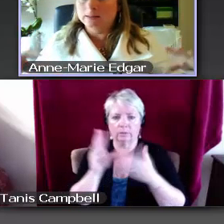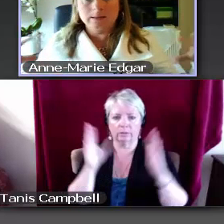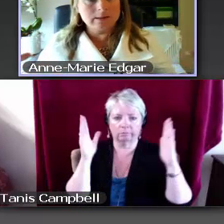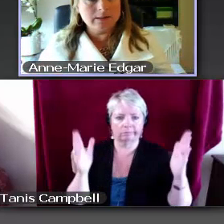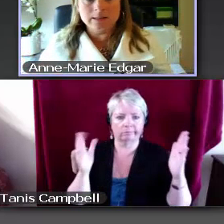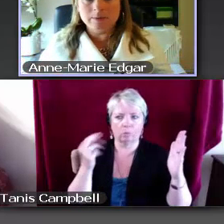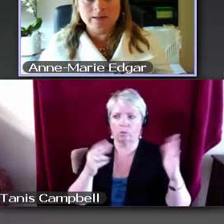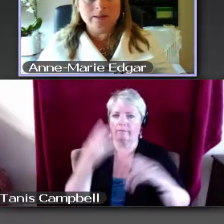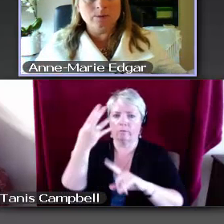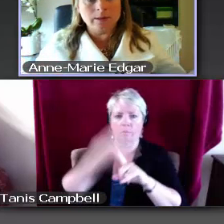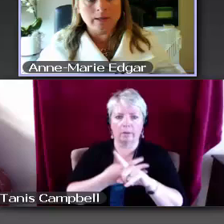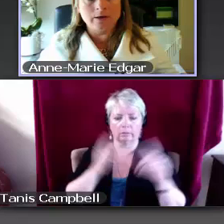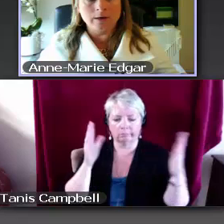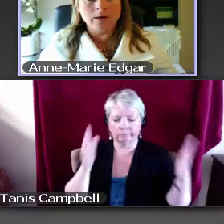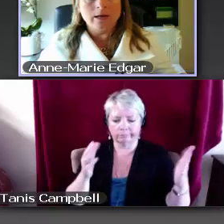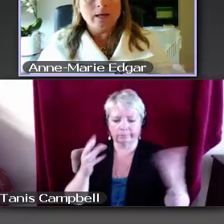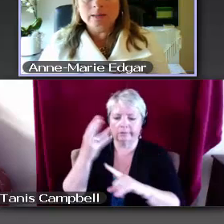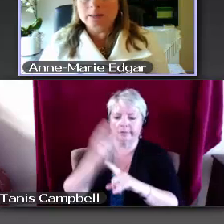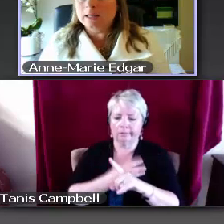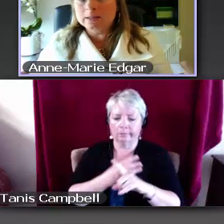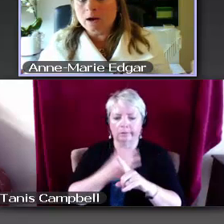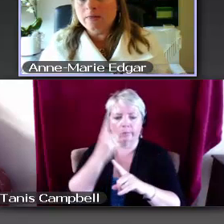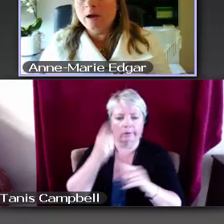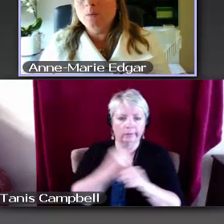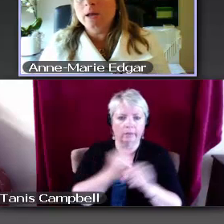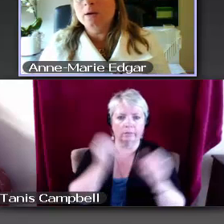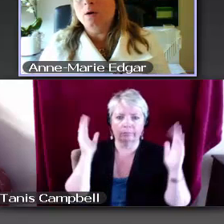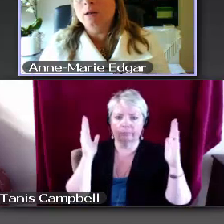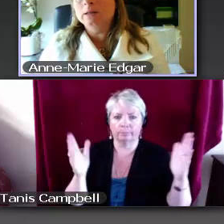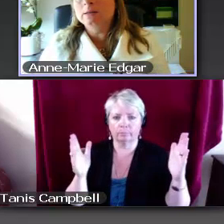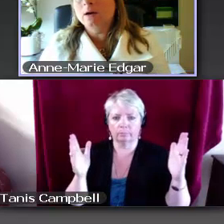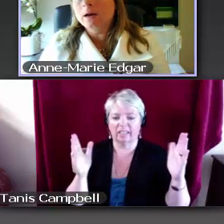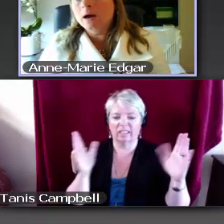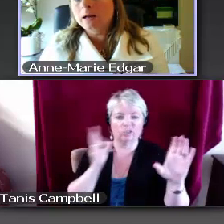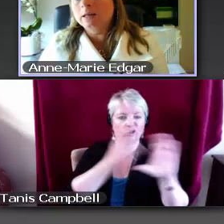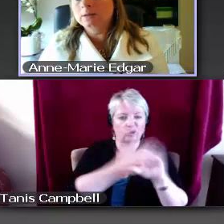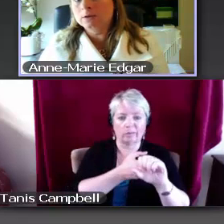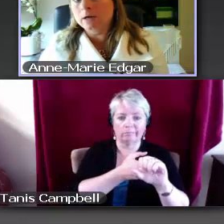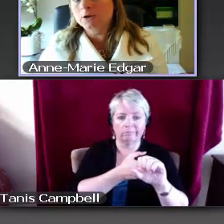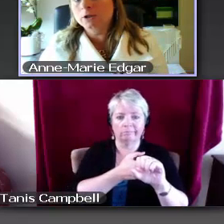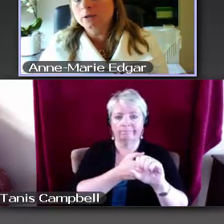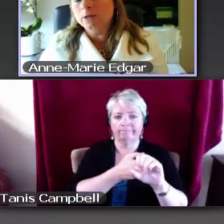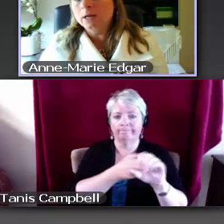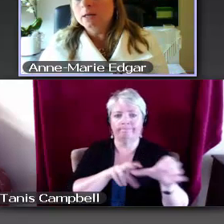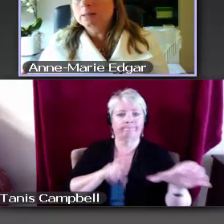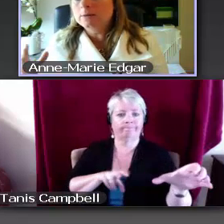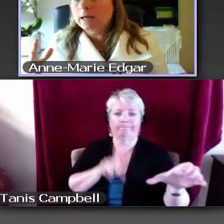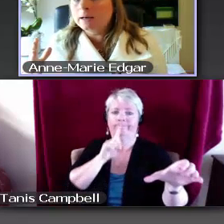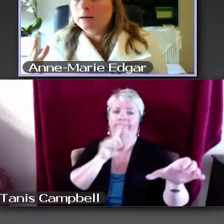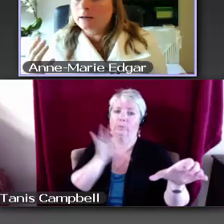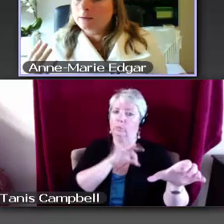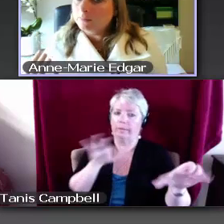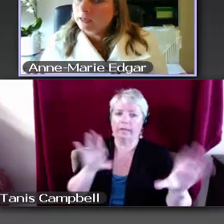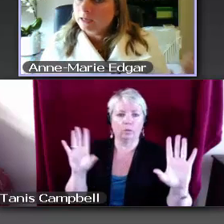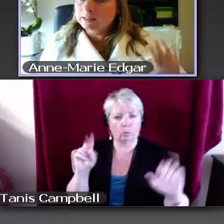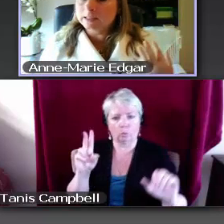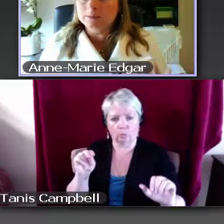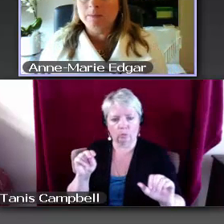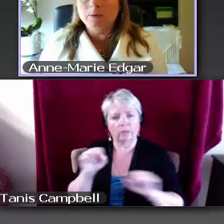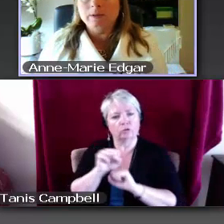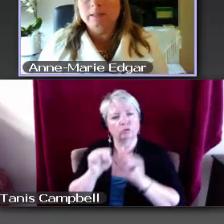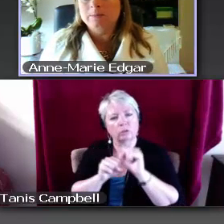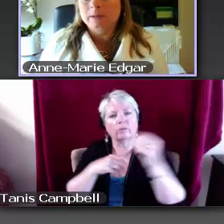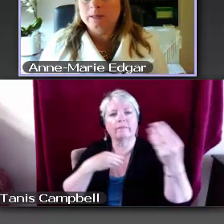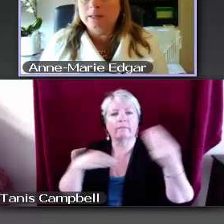months, 6 months, or a year. It's not that way at all. It's not highly structured, so that because